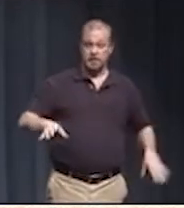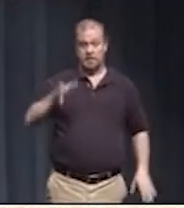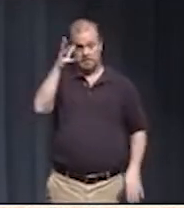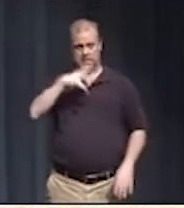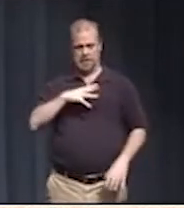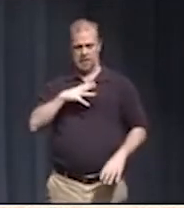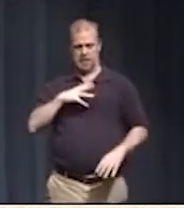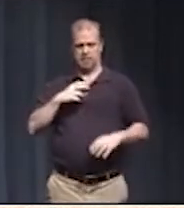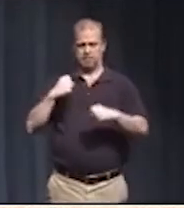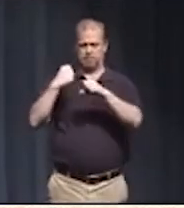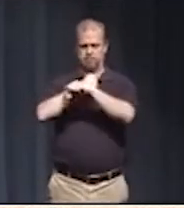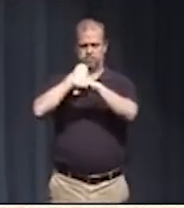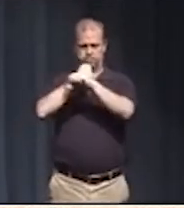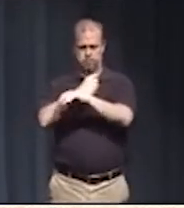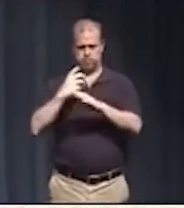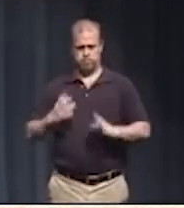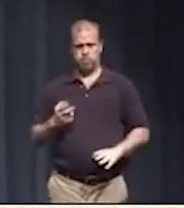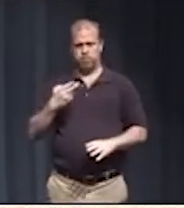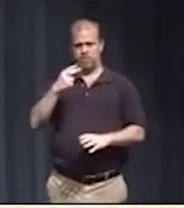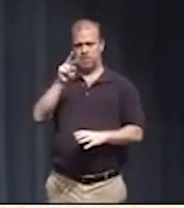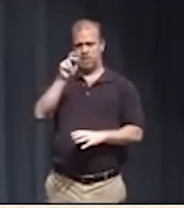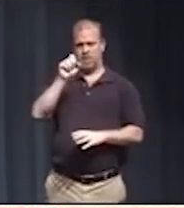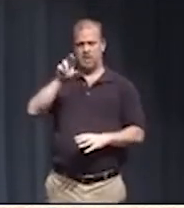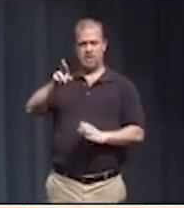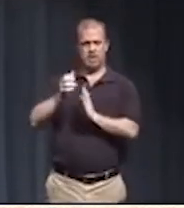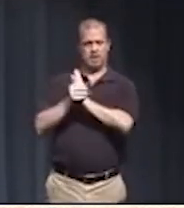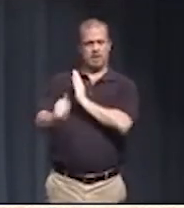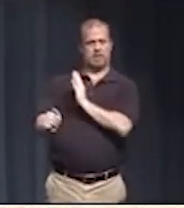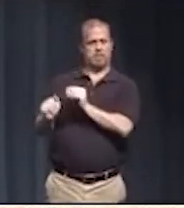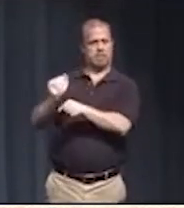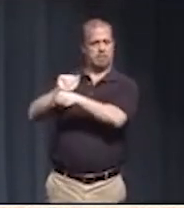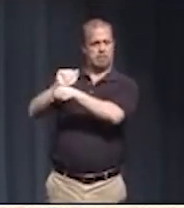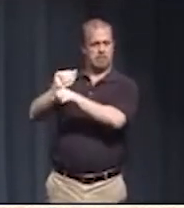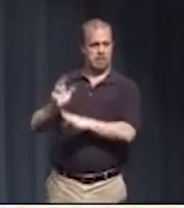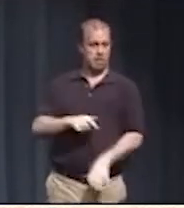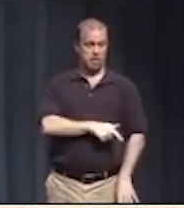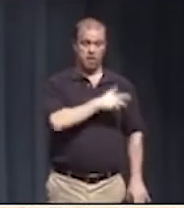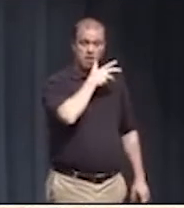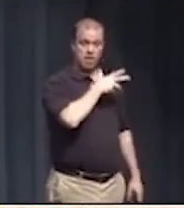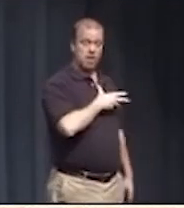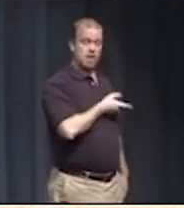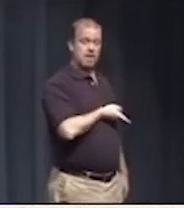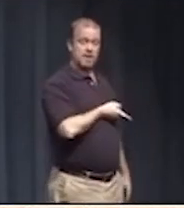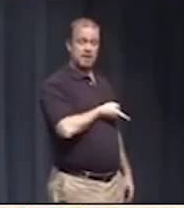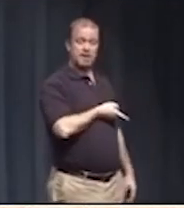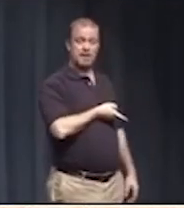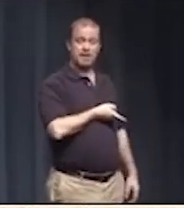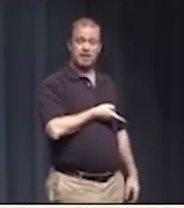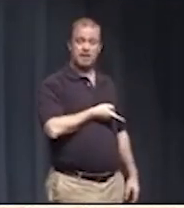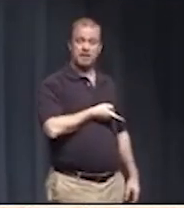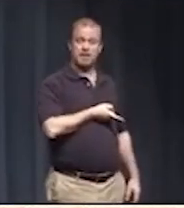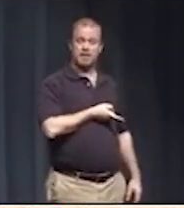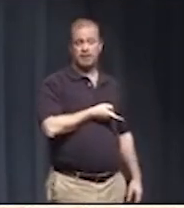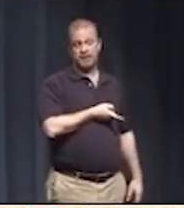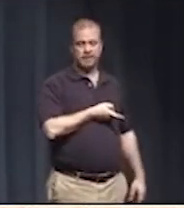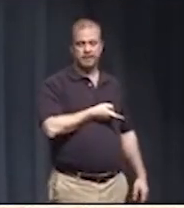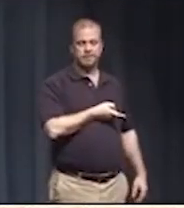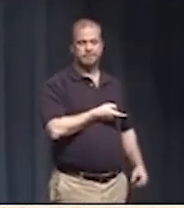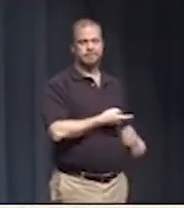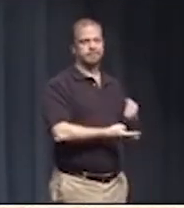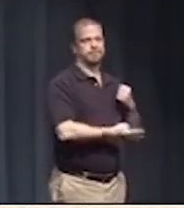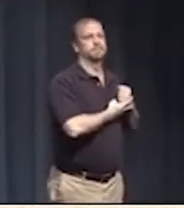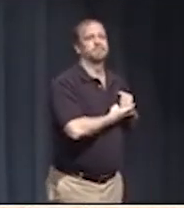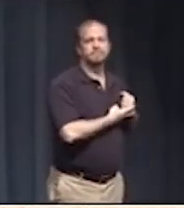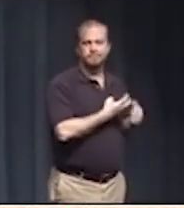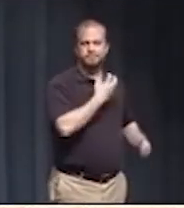hunters, they were the skilled laborers. Women, for all intents and purposes, in some of those societies were chattel. They were property.